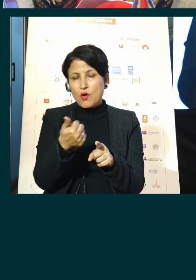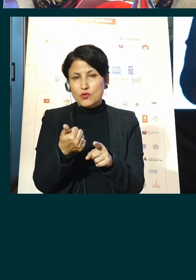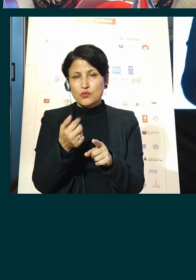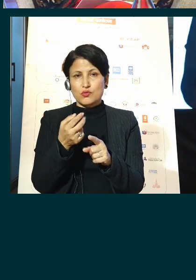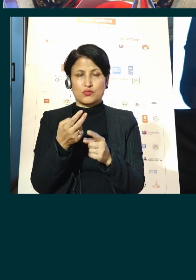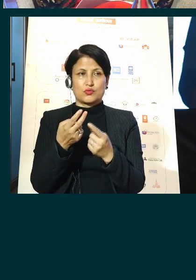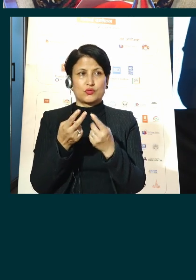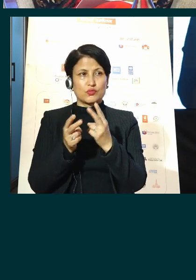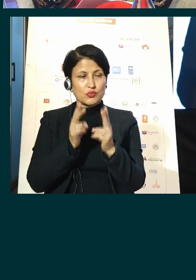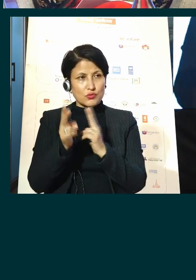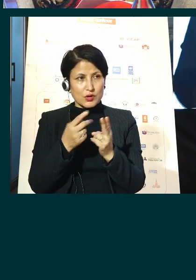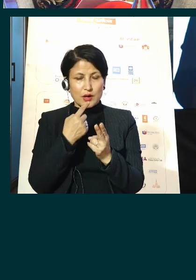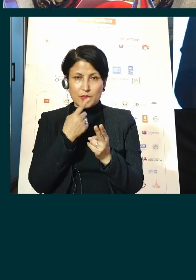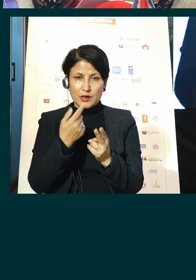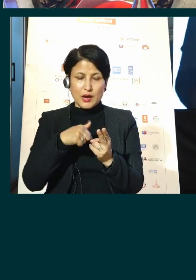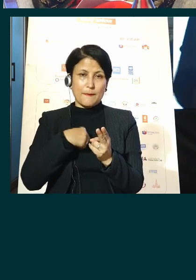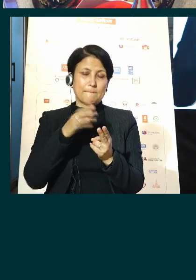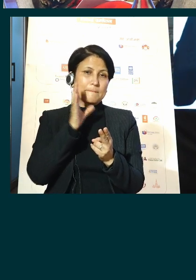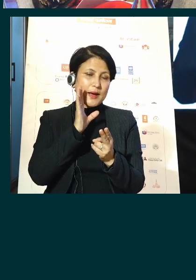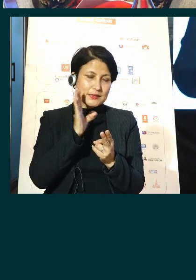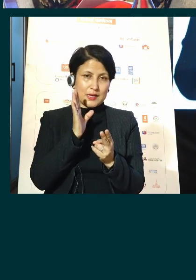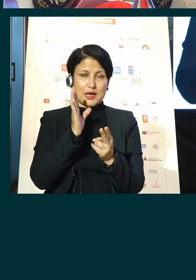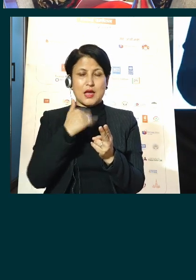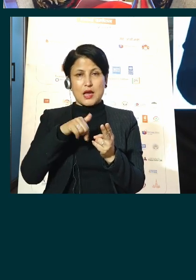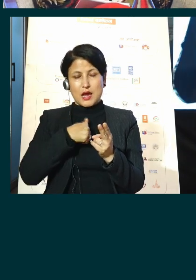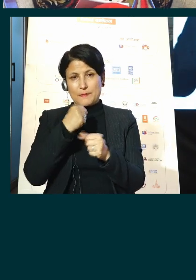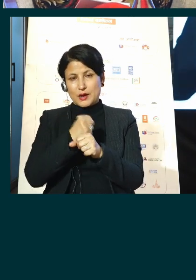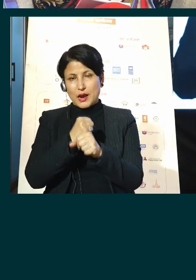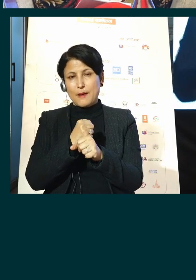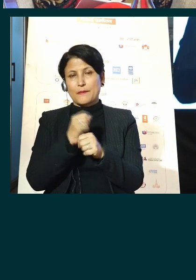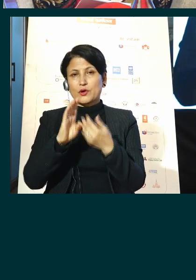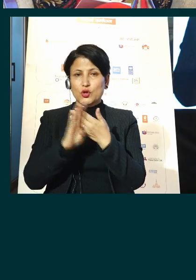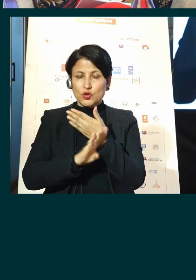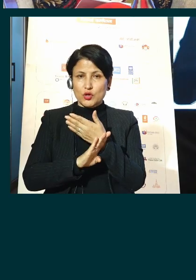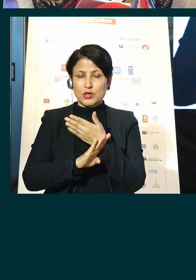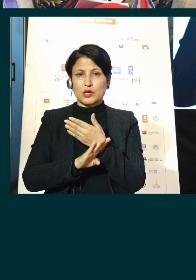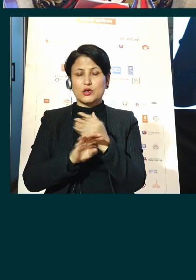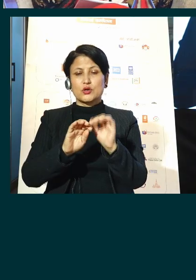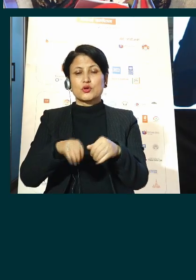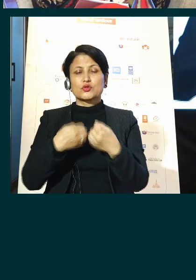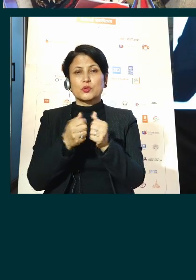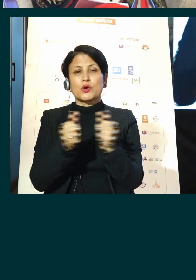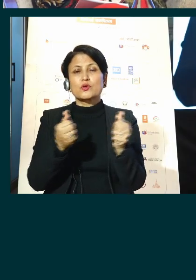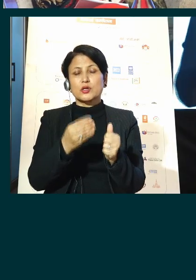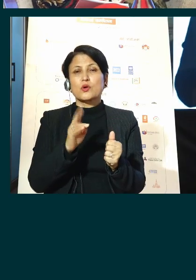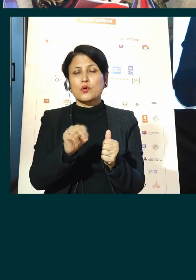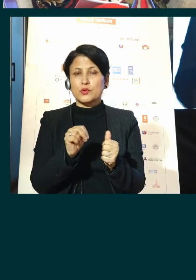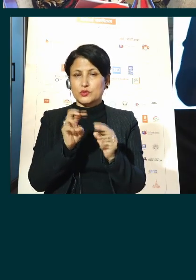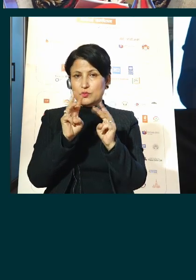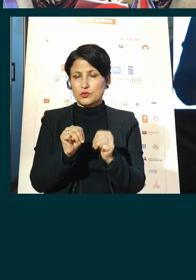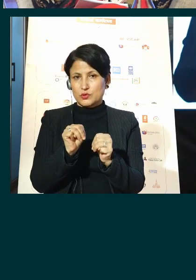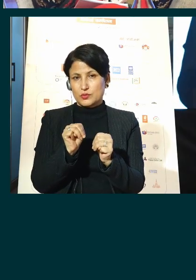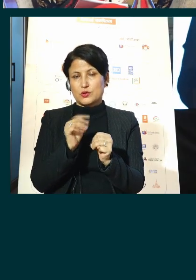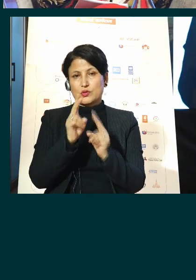sure that our language and our approaches are community-centered, I think is really key to this. So while language is one